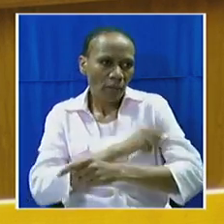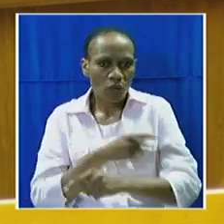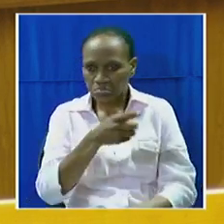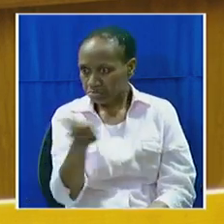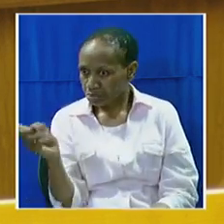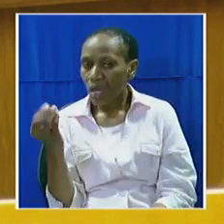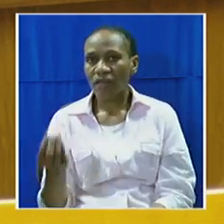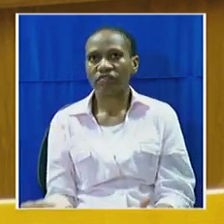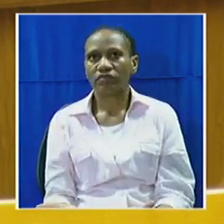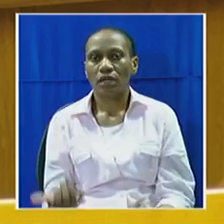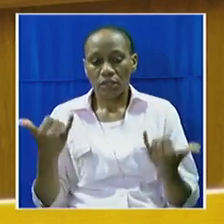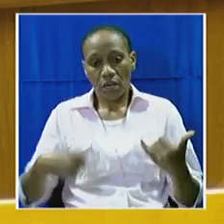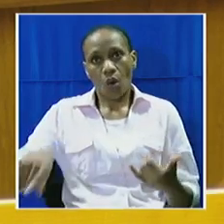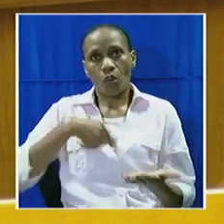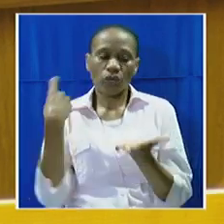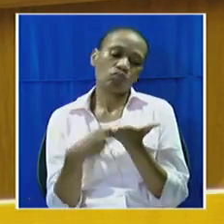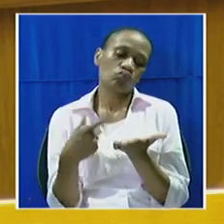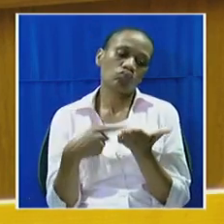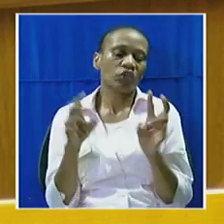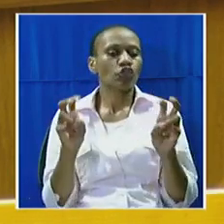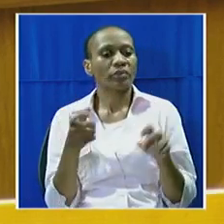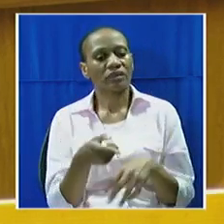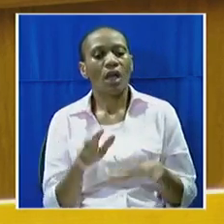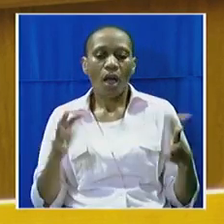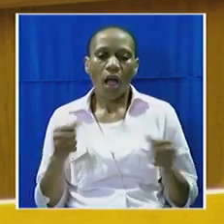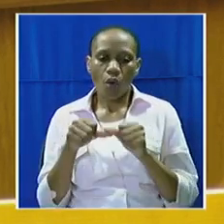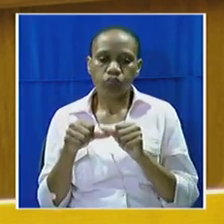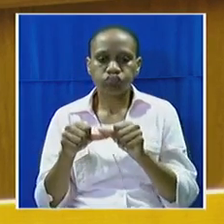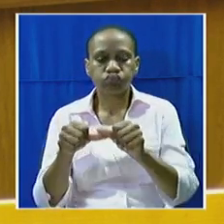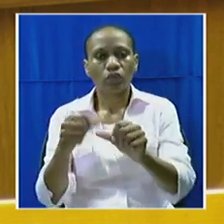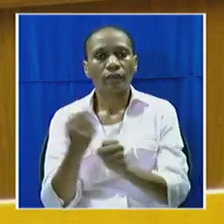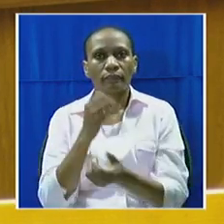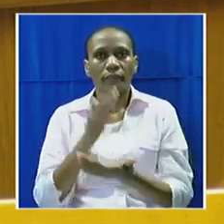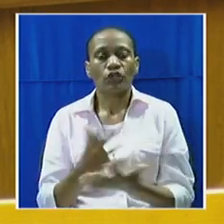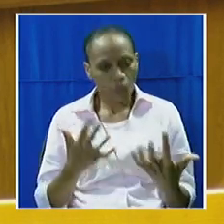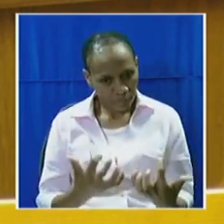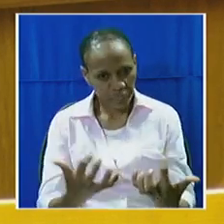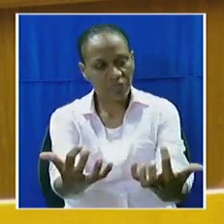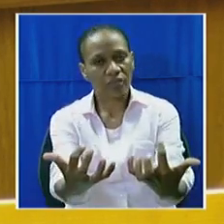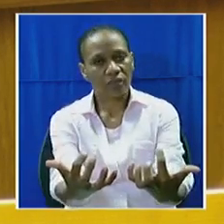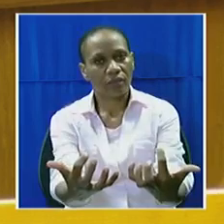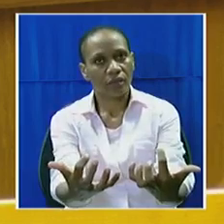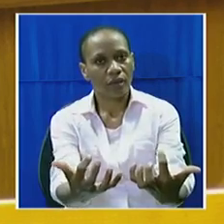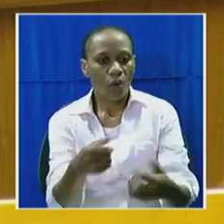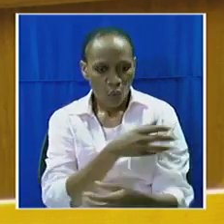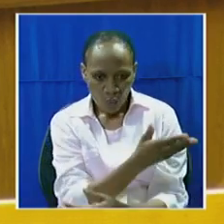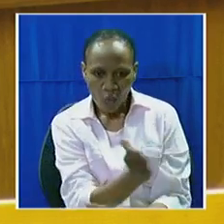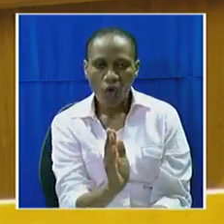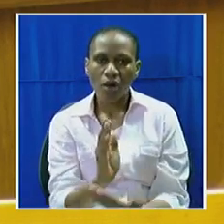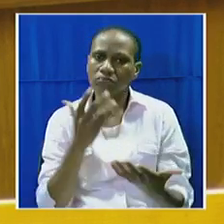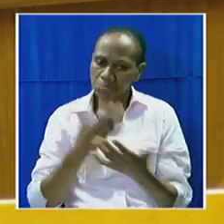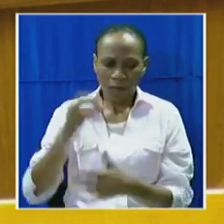to really discuss this thing and say, how do we move forward to make sure that the people of South Africa are able to